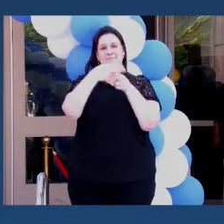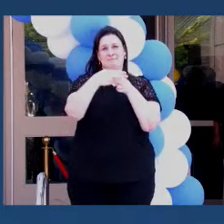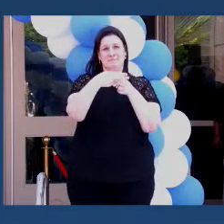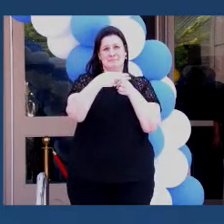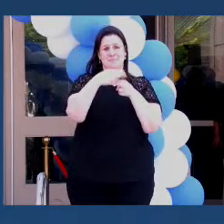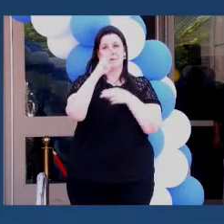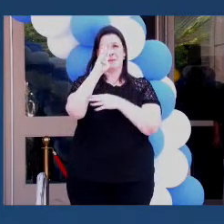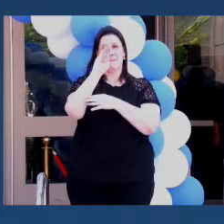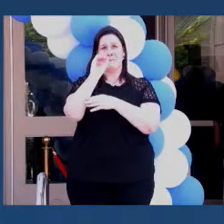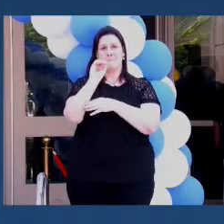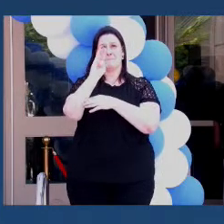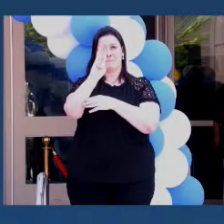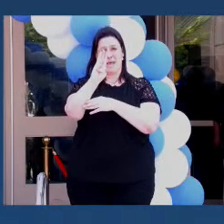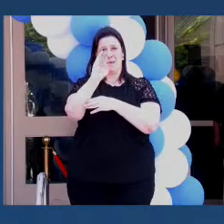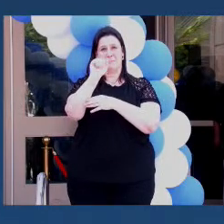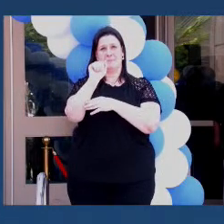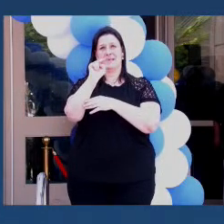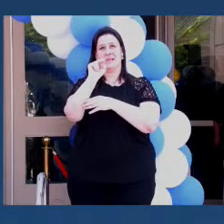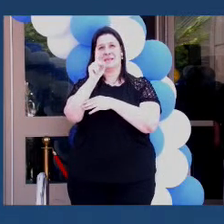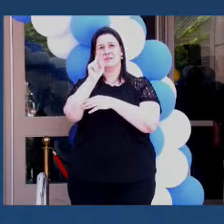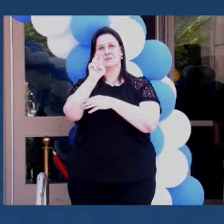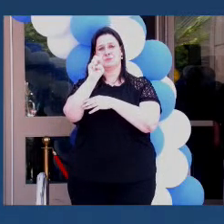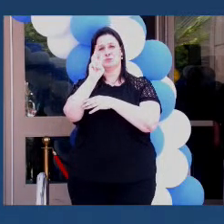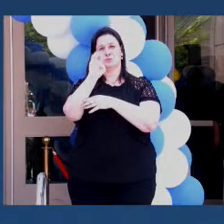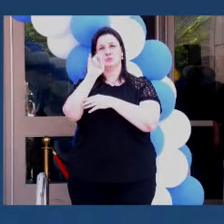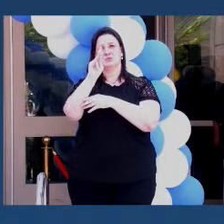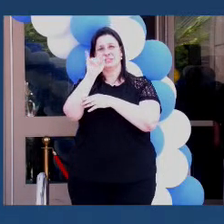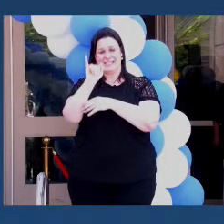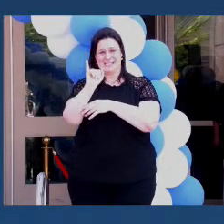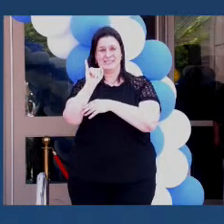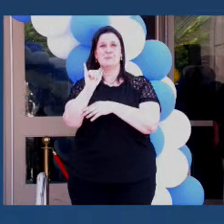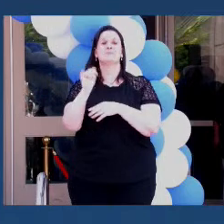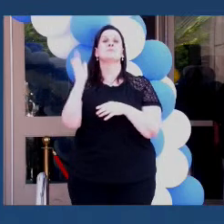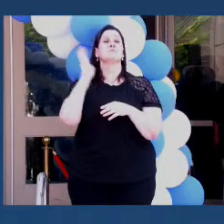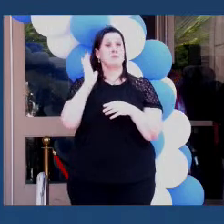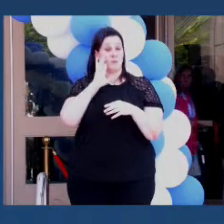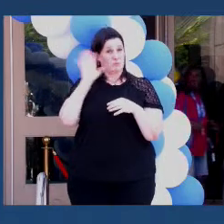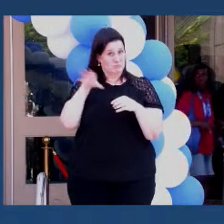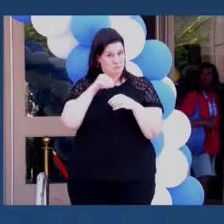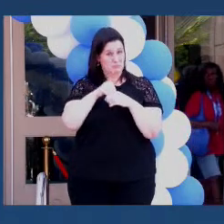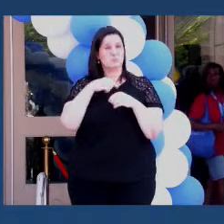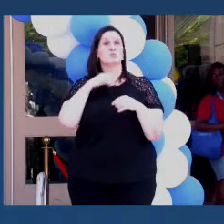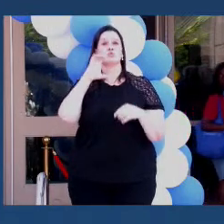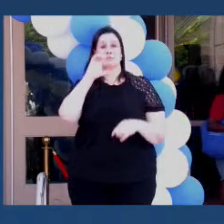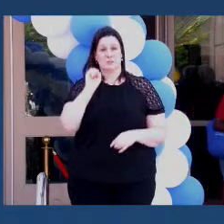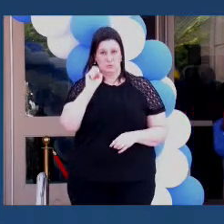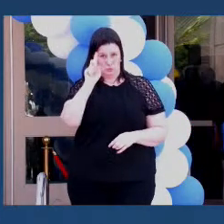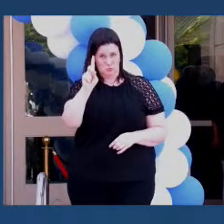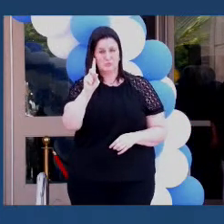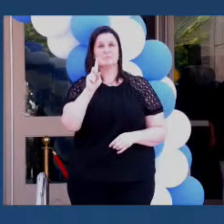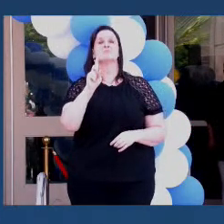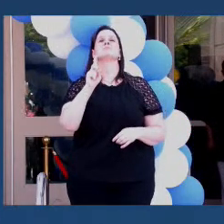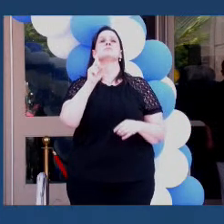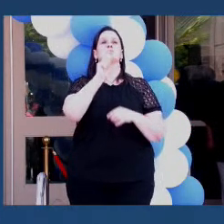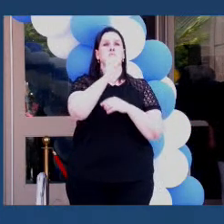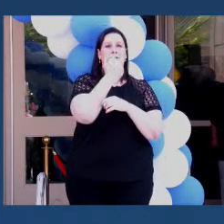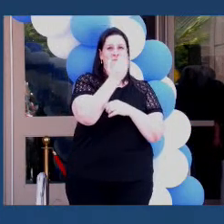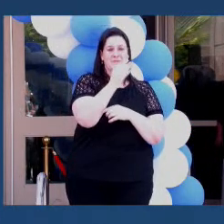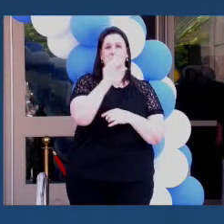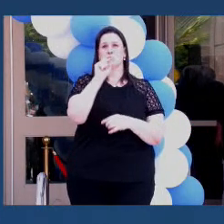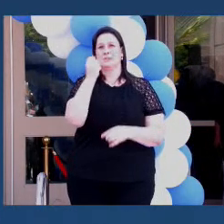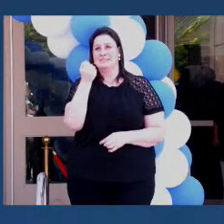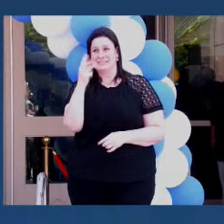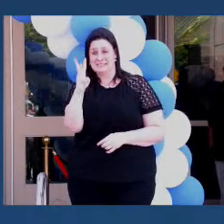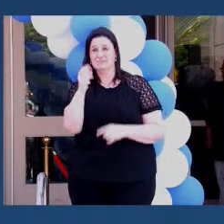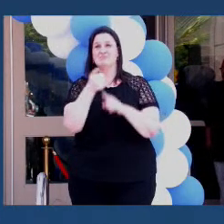superintendent, Bob Andrzejewski. Dr. Andrzejewski previously served for the Christina School District in 2015-16. He's